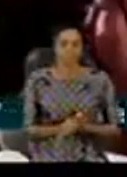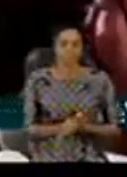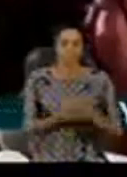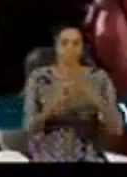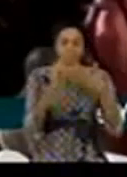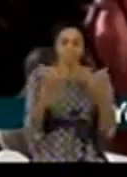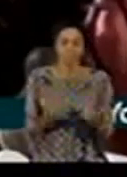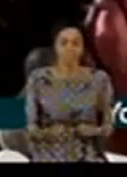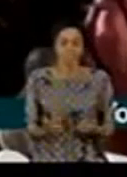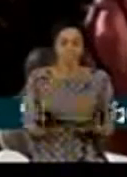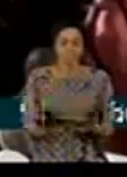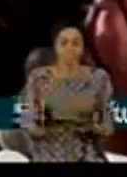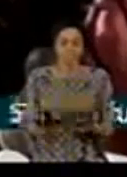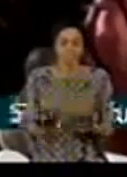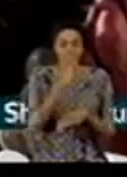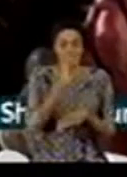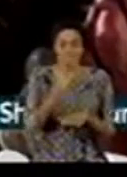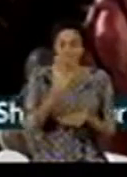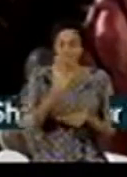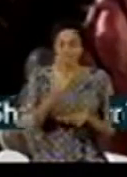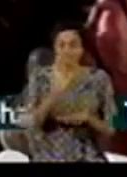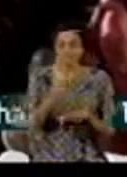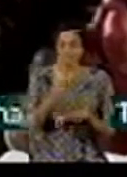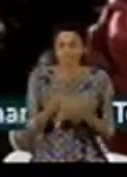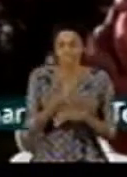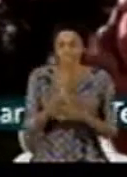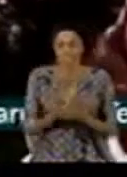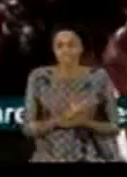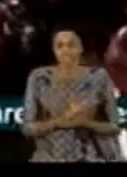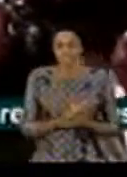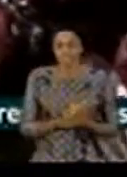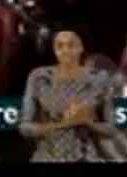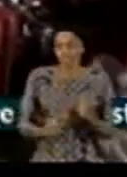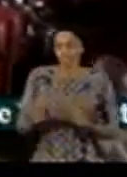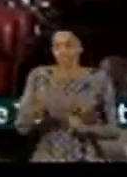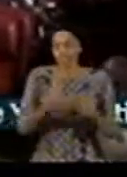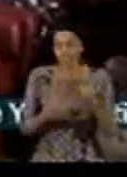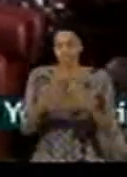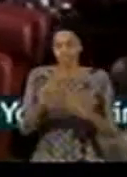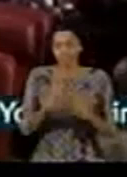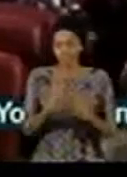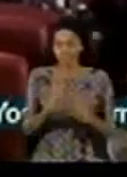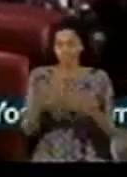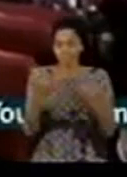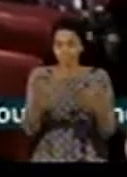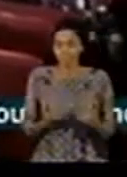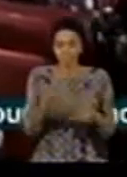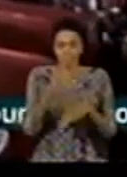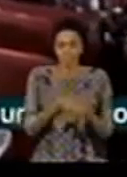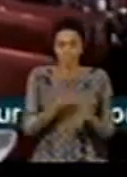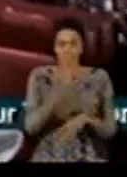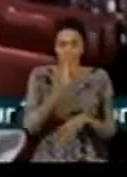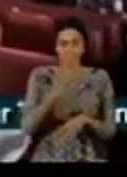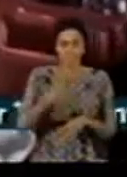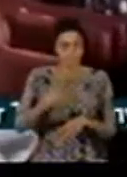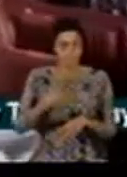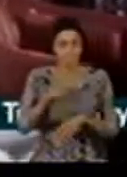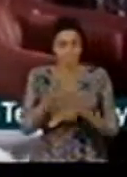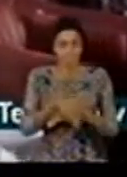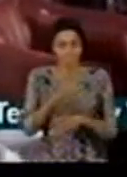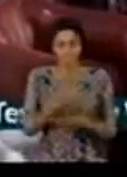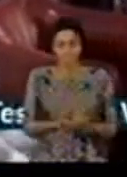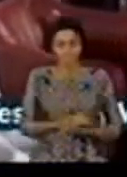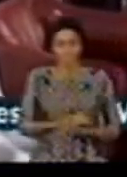Tonight is your night. Say, tonight is my night. The way you are saying it, you